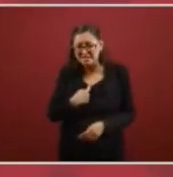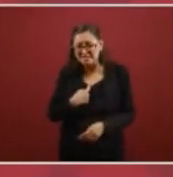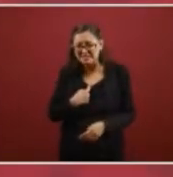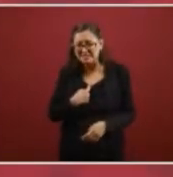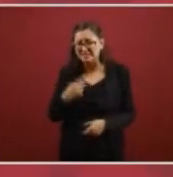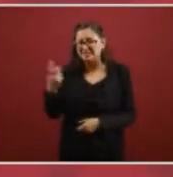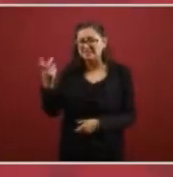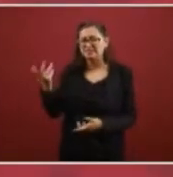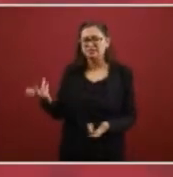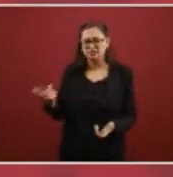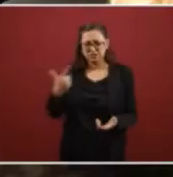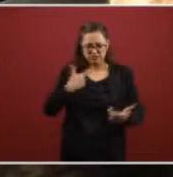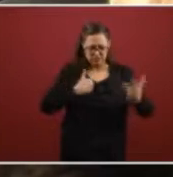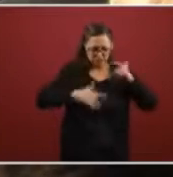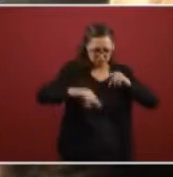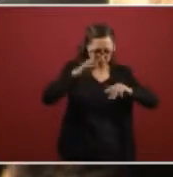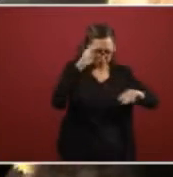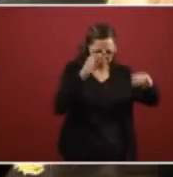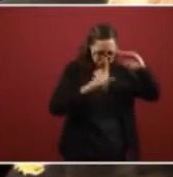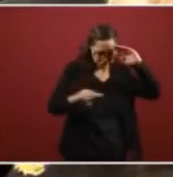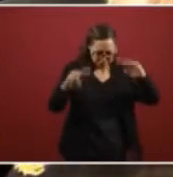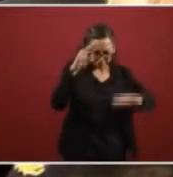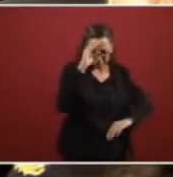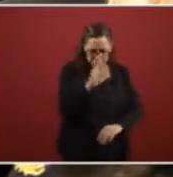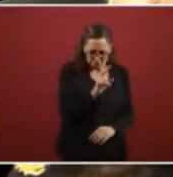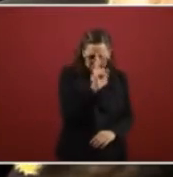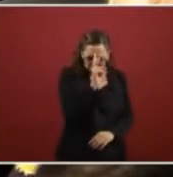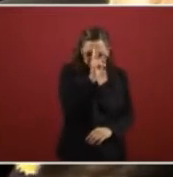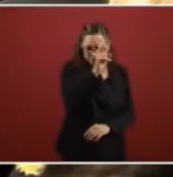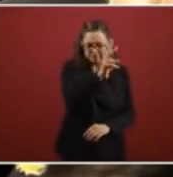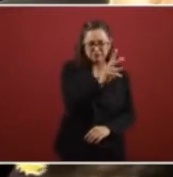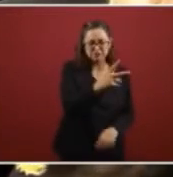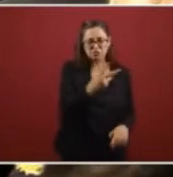Am I going to be thinking of vengeance?